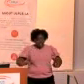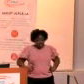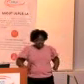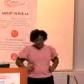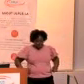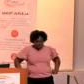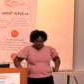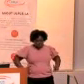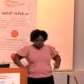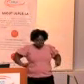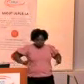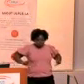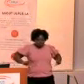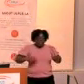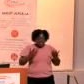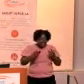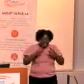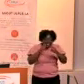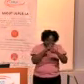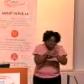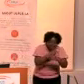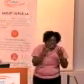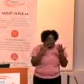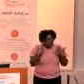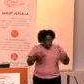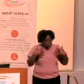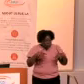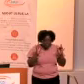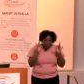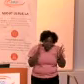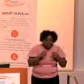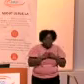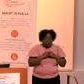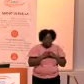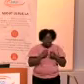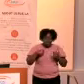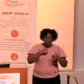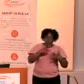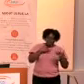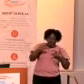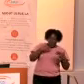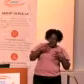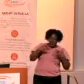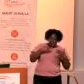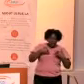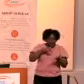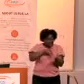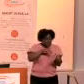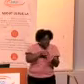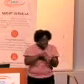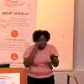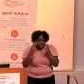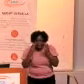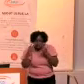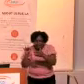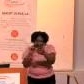of the complications of lupus that's one of our more severe ones and that we worry about as clinicians a lot.